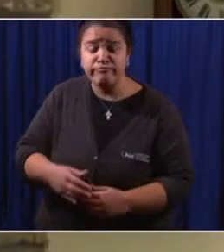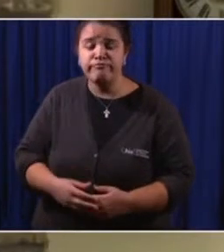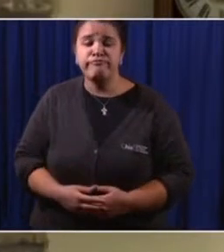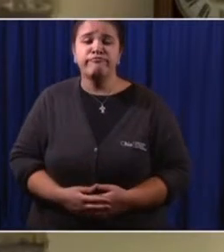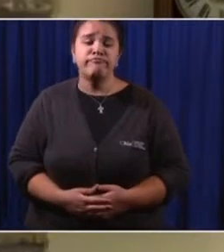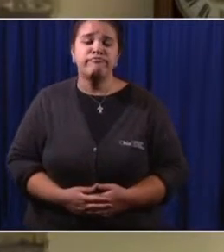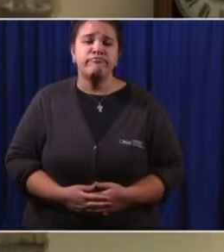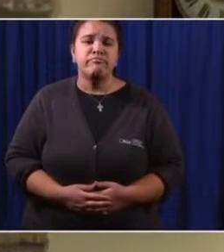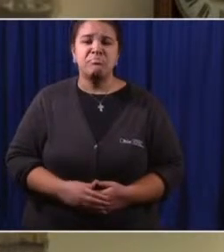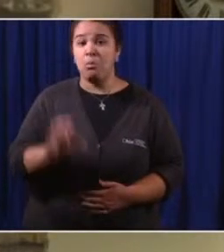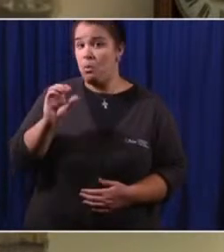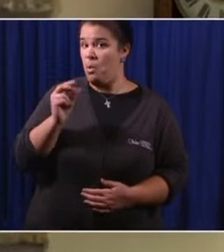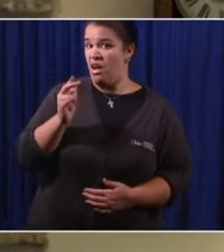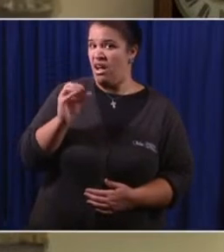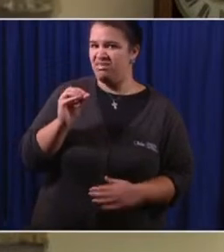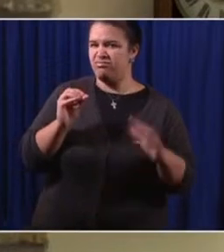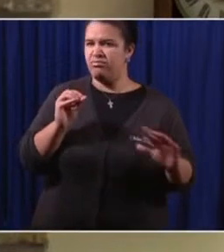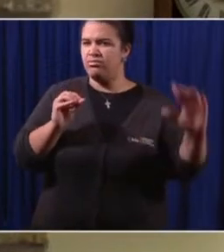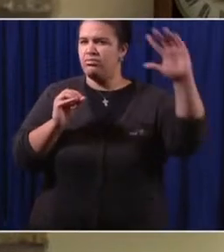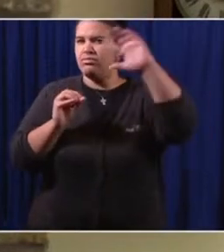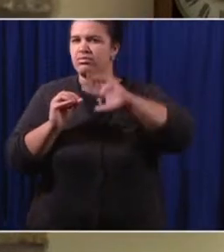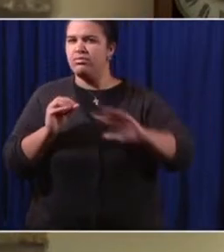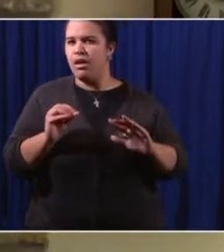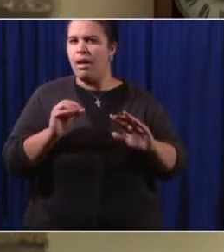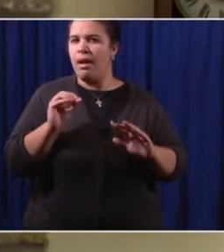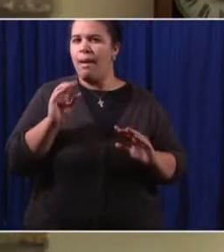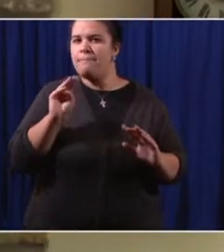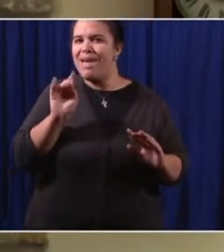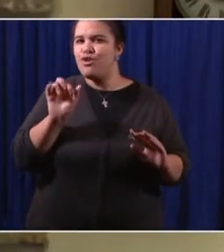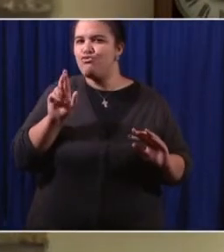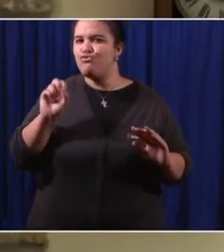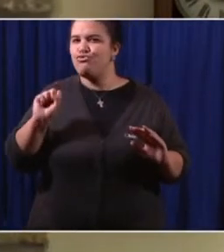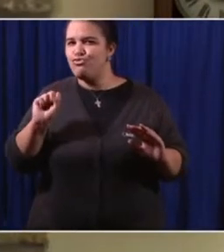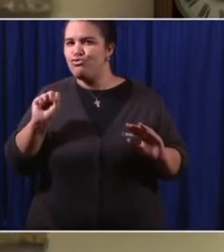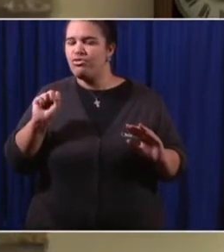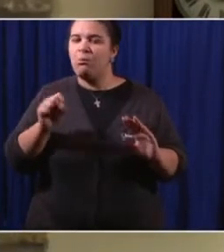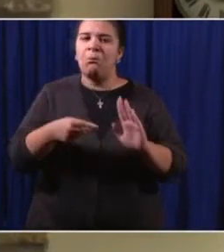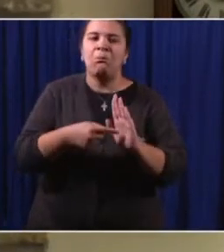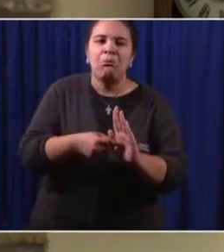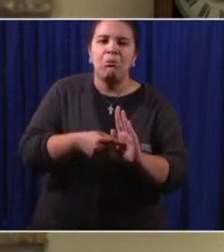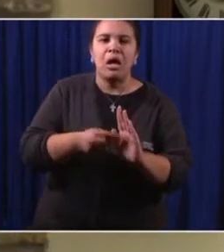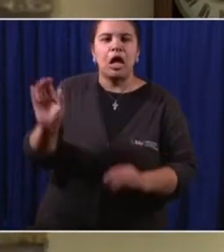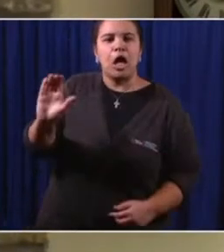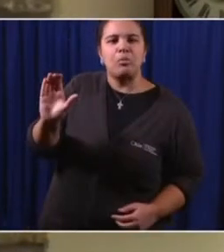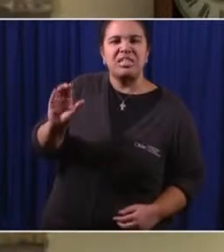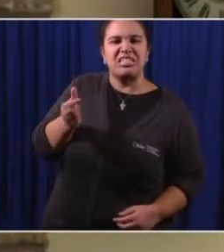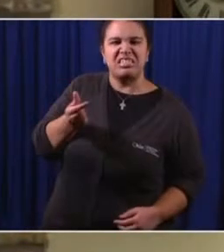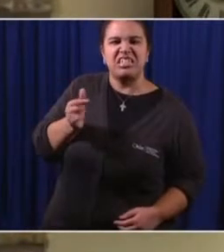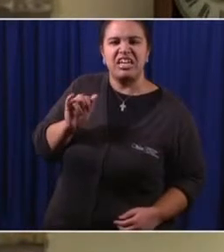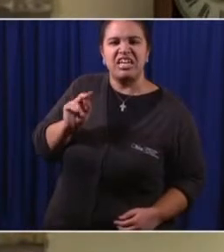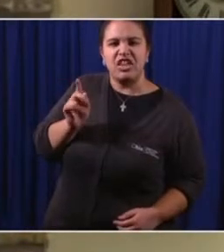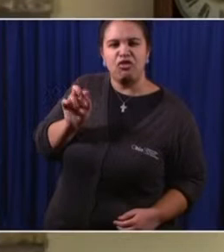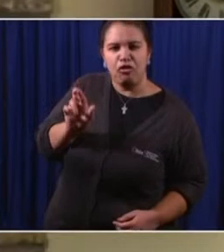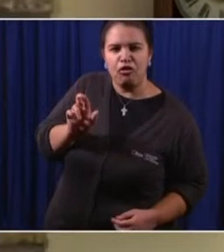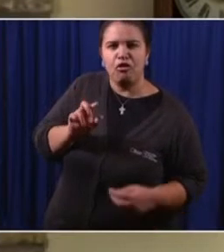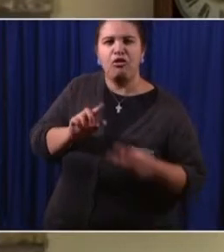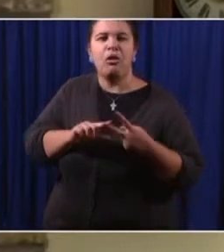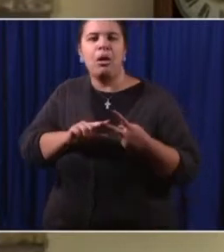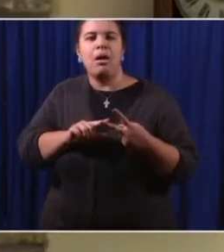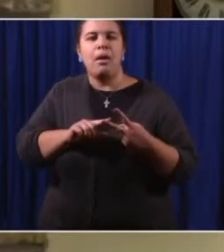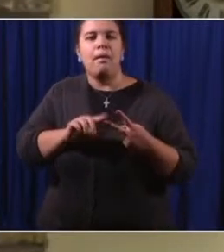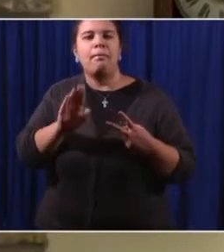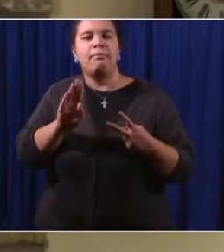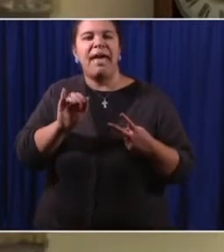Ohio, because I've specifically asked them, Mayor Ginther, Mayor Whaley, for